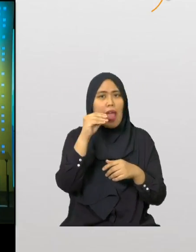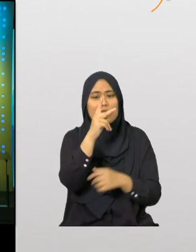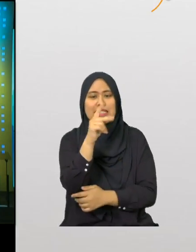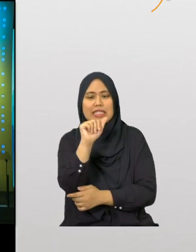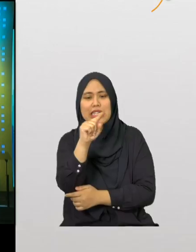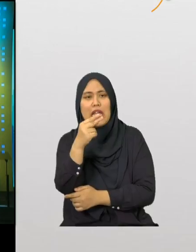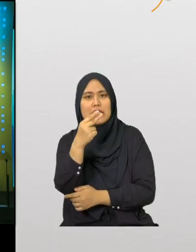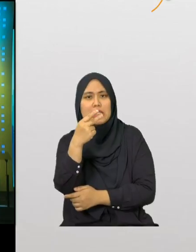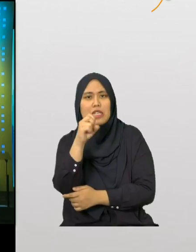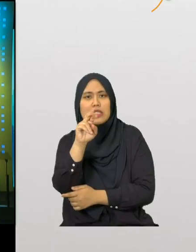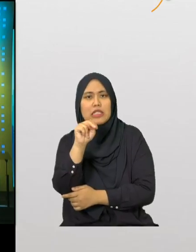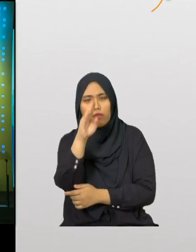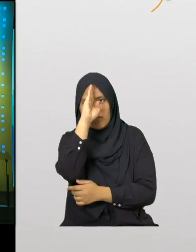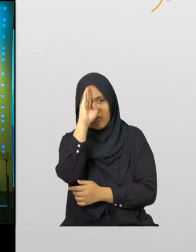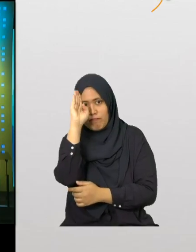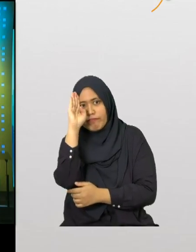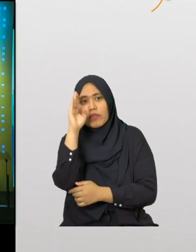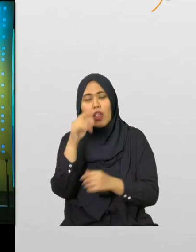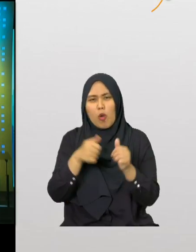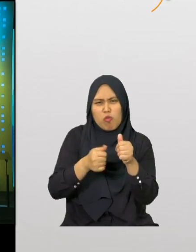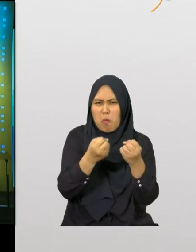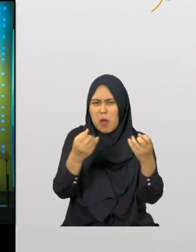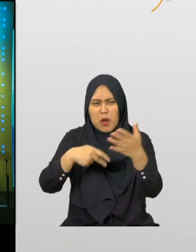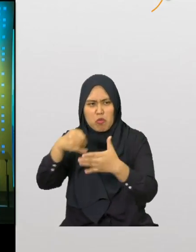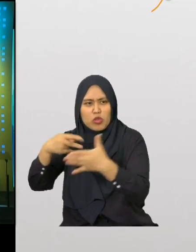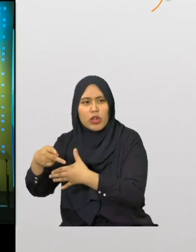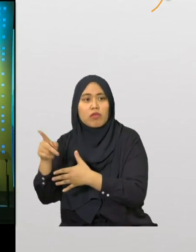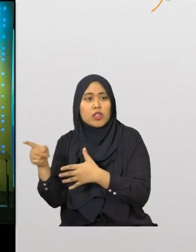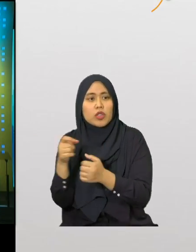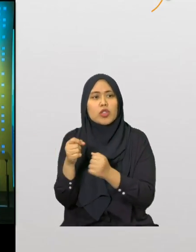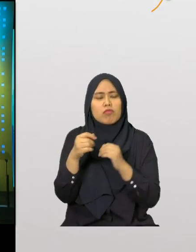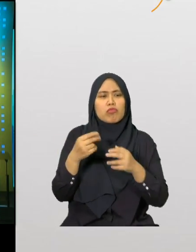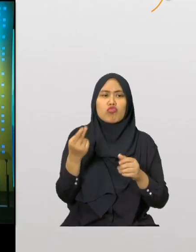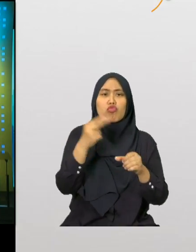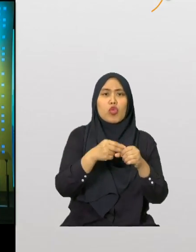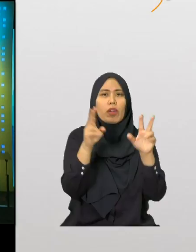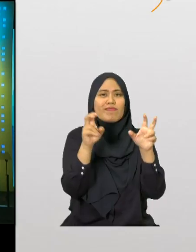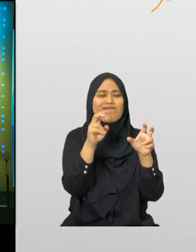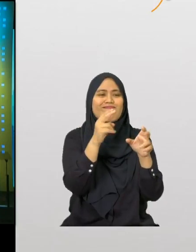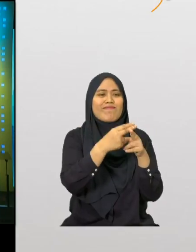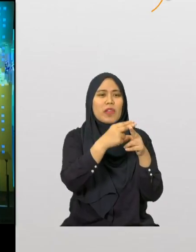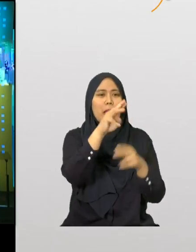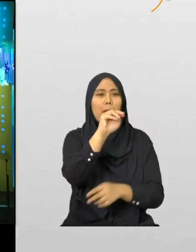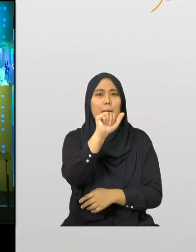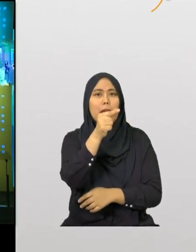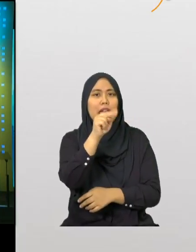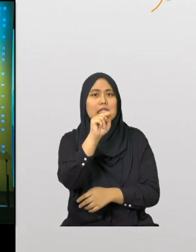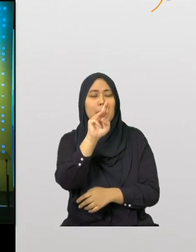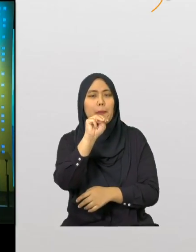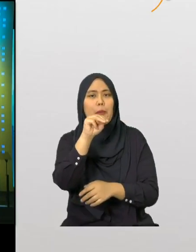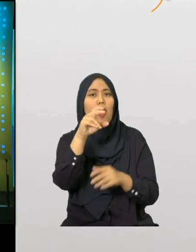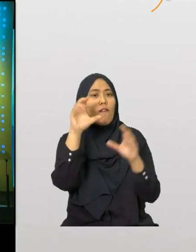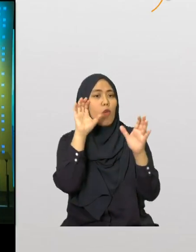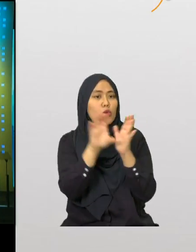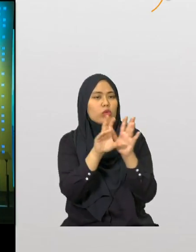projects. She recently joined Magnum Photos, an acclaimed international photographic cooperative. You can't apply,